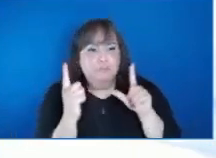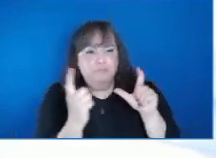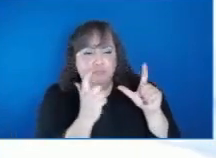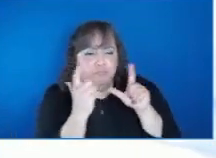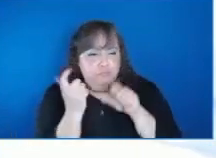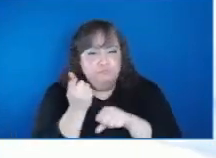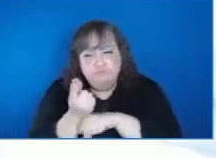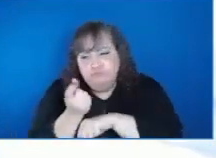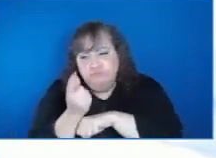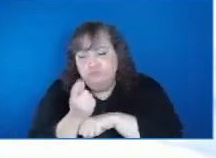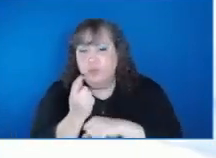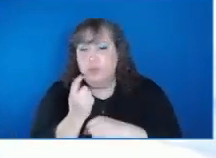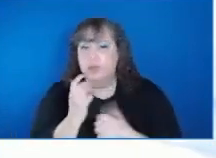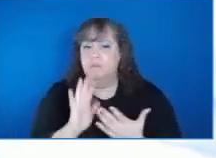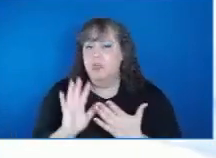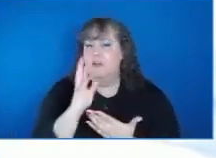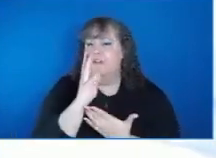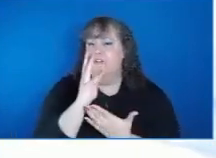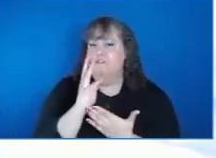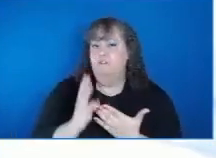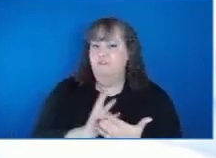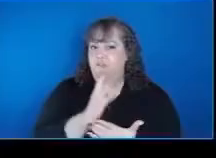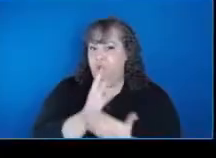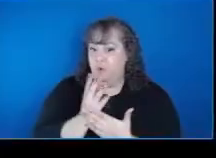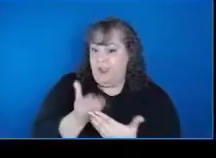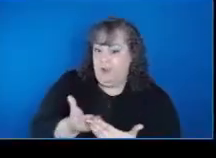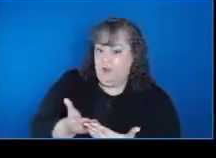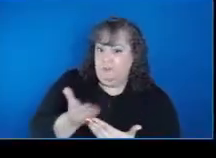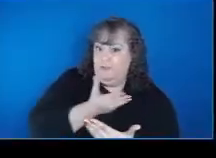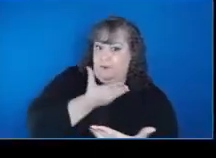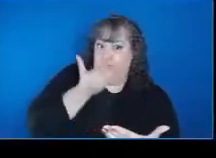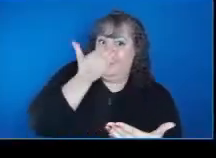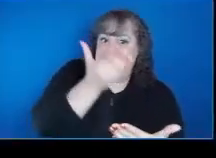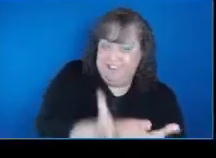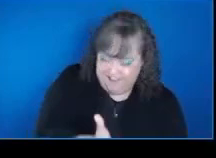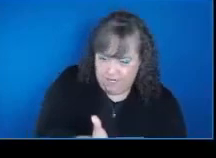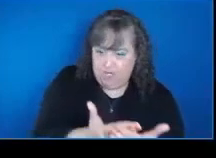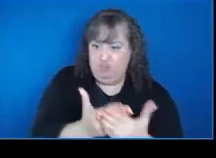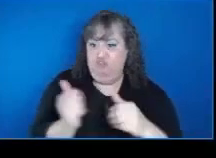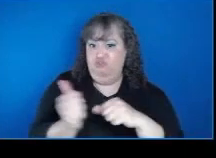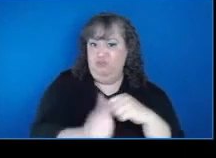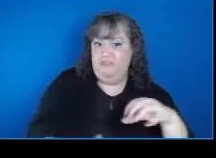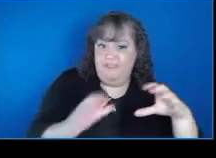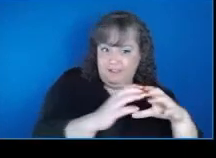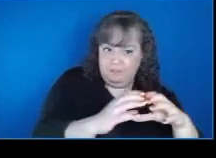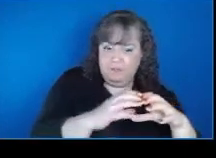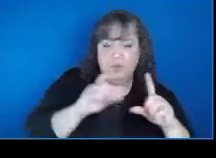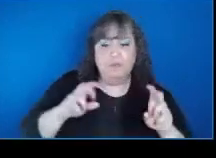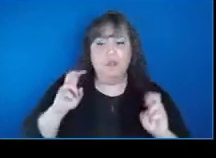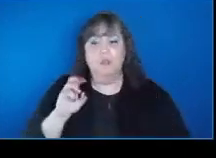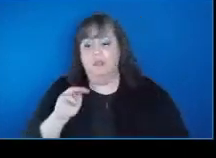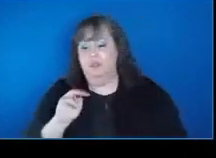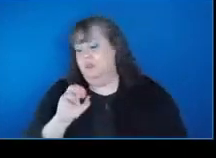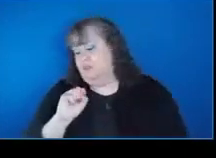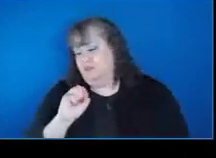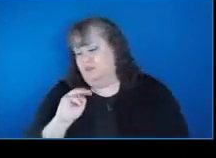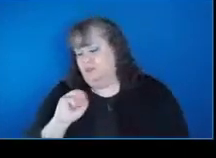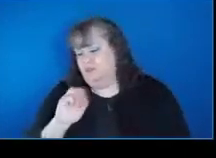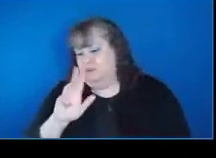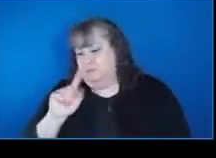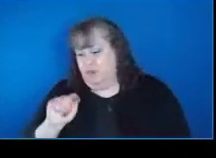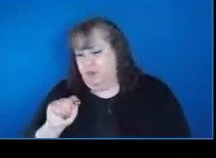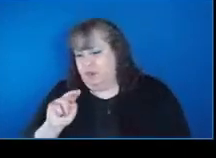4 hours out, that is when SmartNav, the brain of DART, actually will start taking over. So we'll not be joysticking